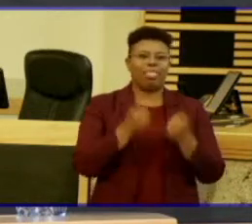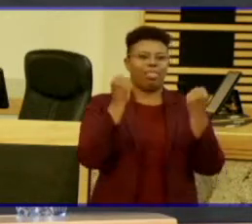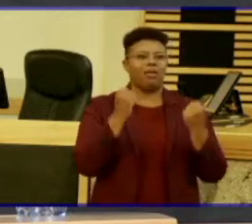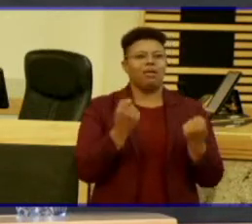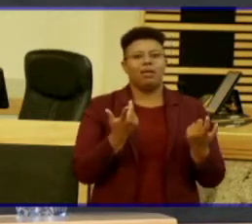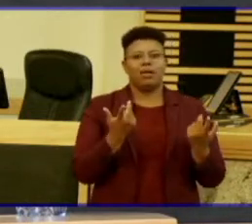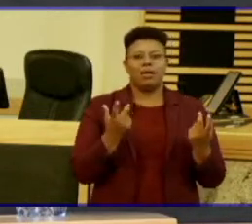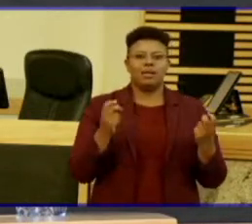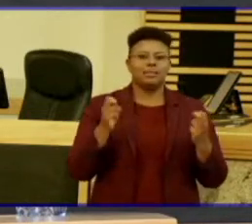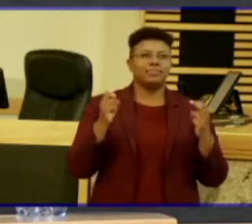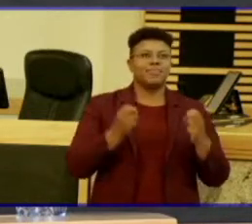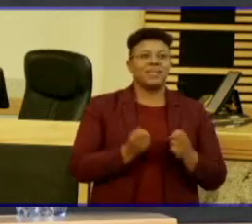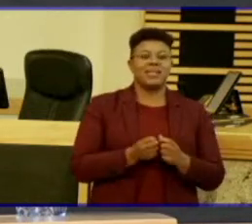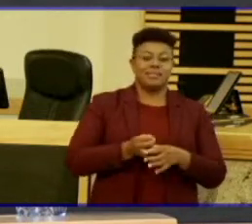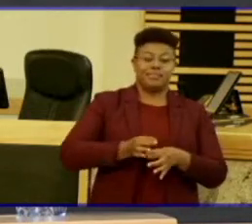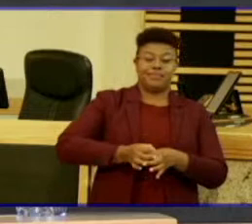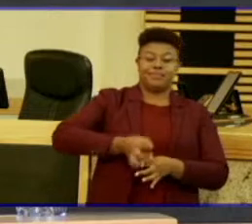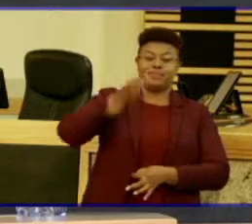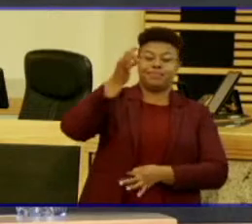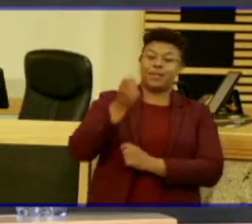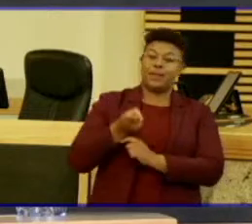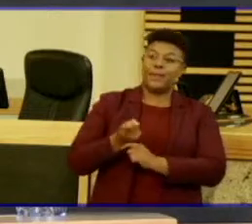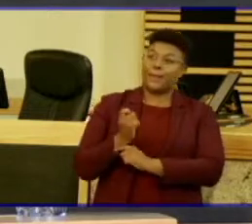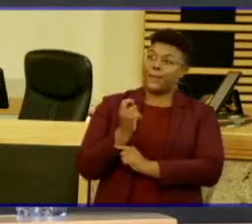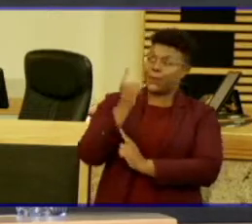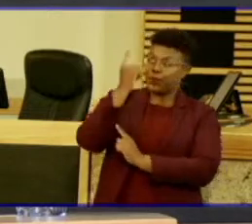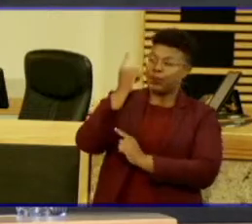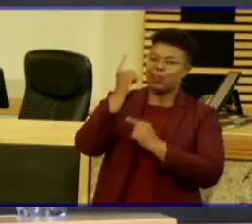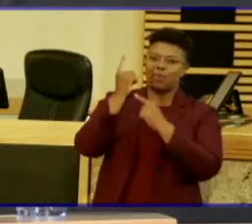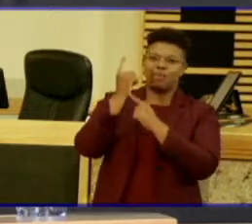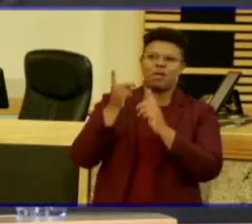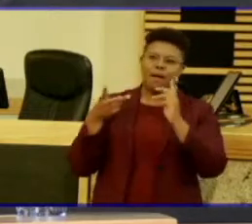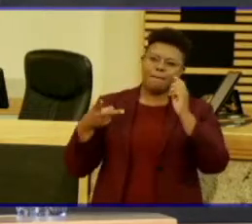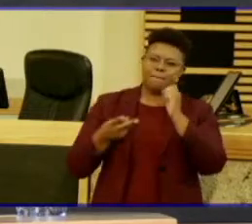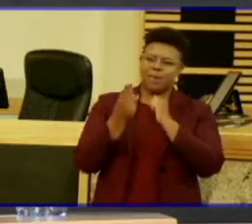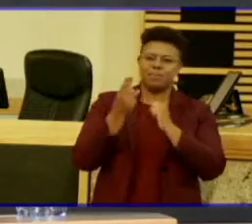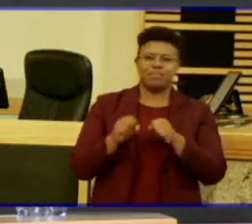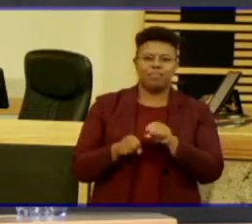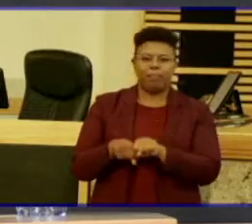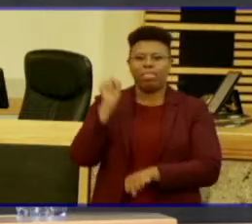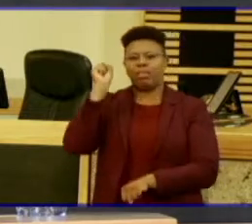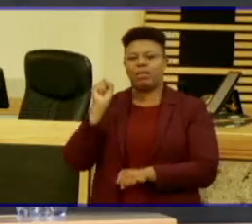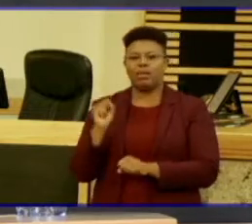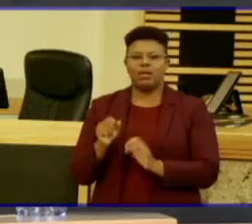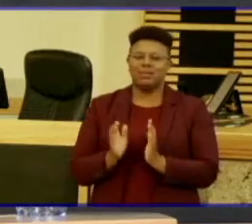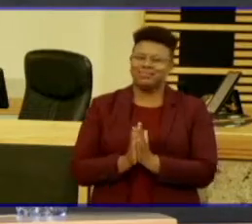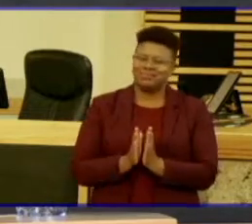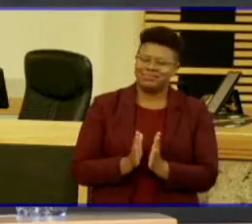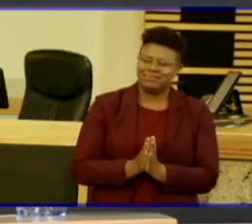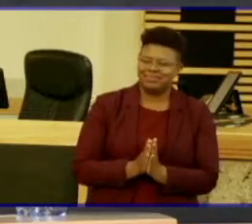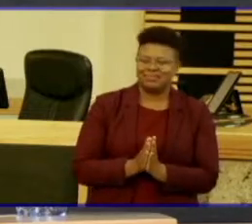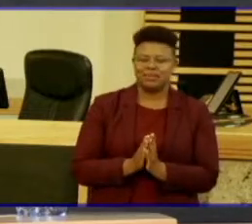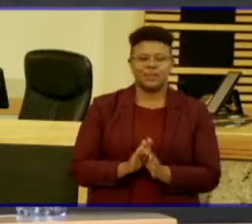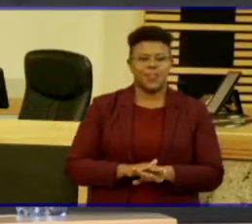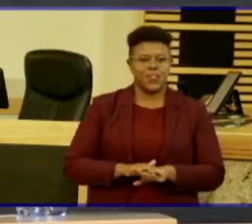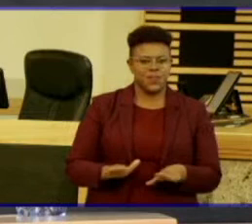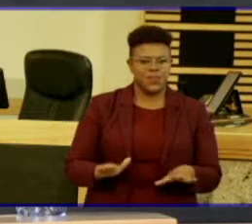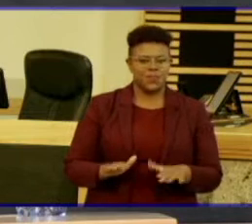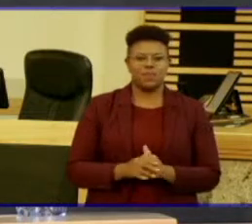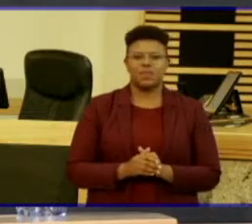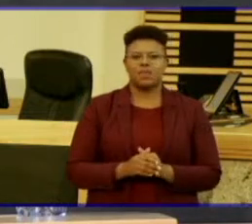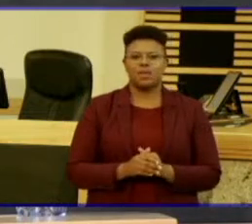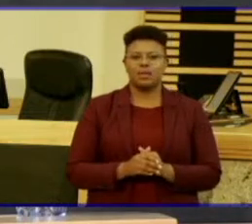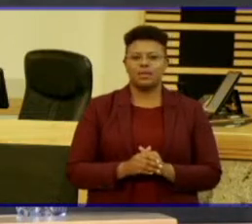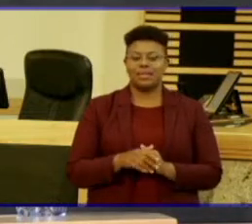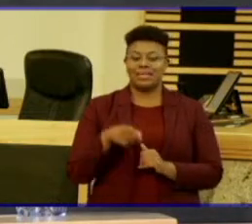I towers. Lo mcimbi we connectivity ne access yabantu bakuthi kwi